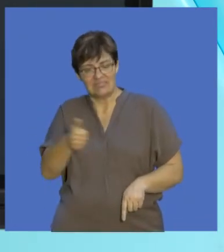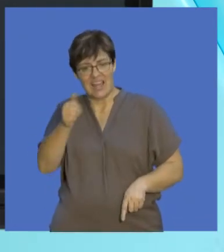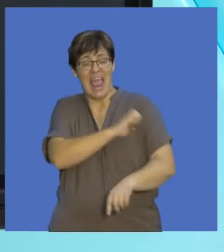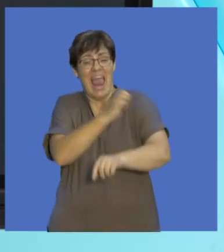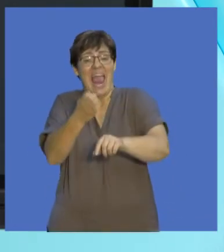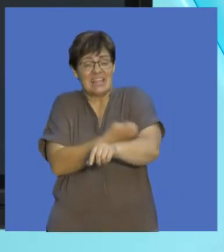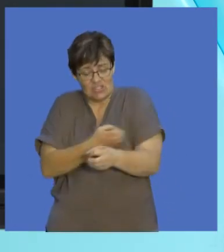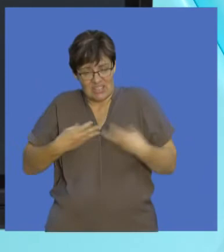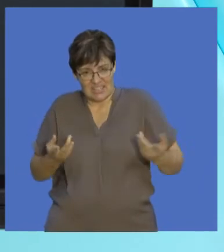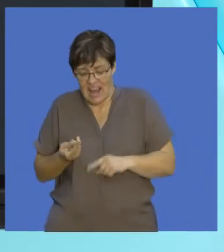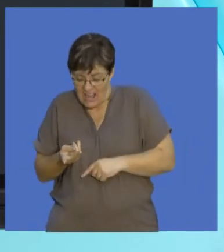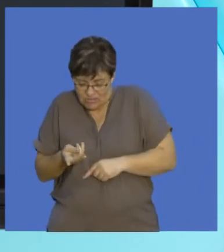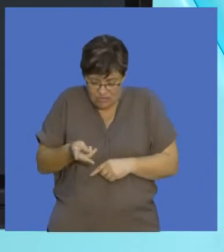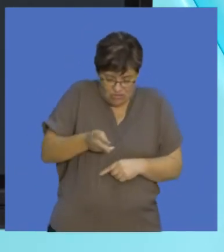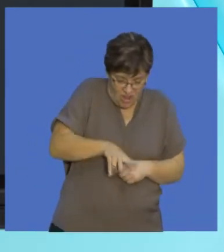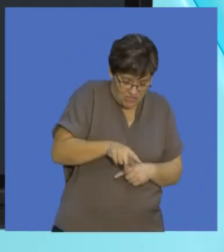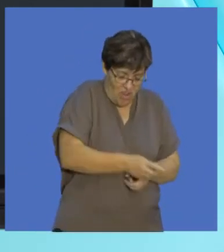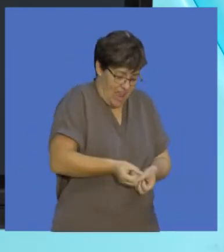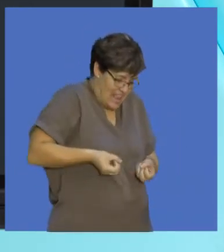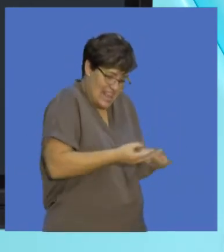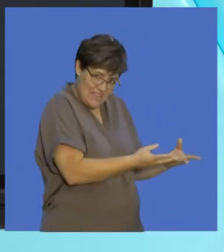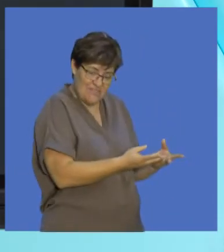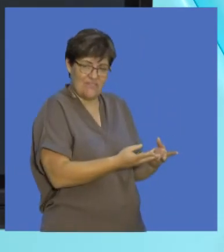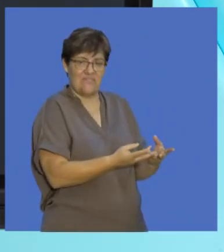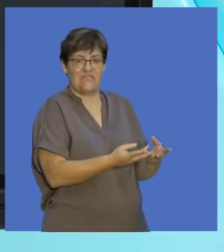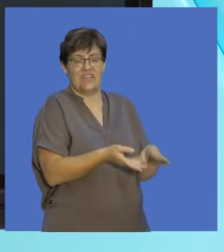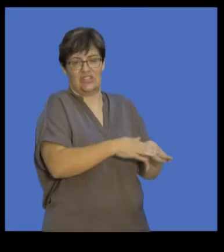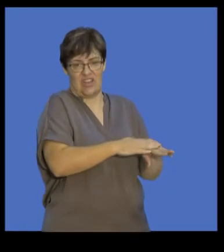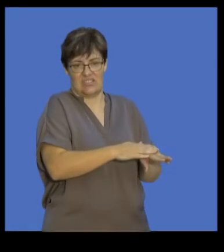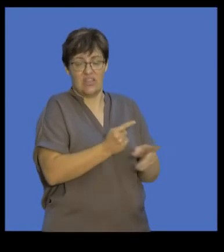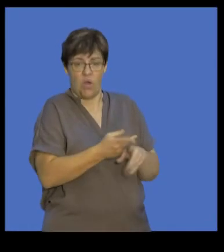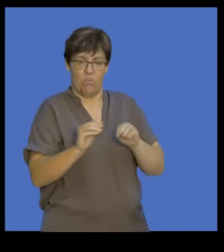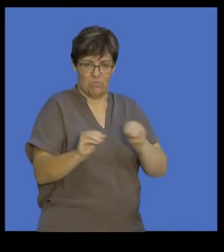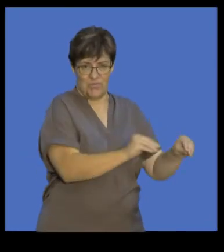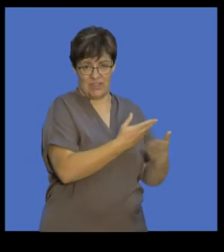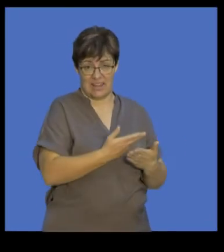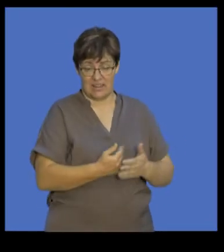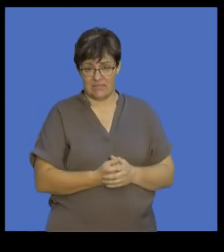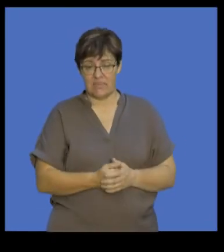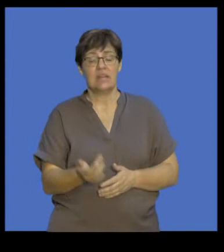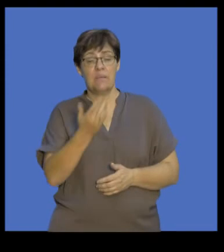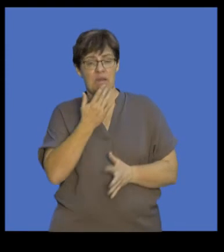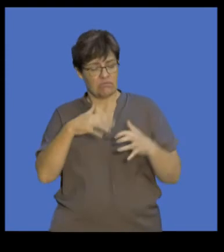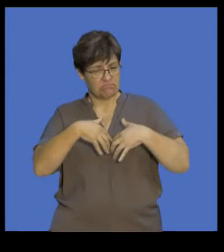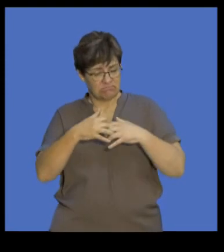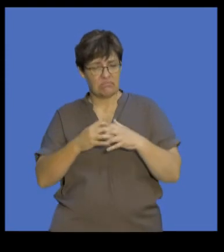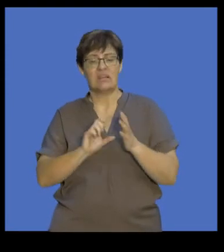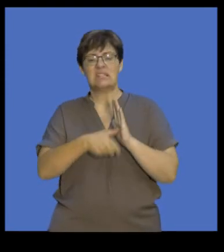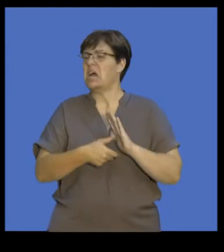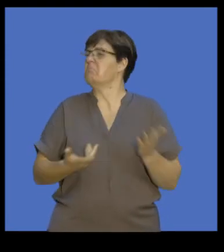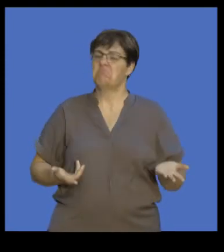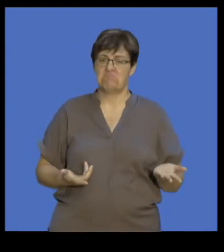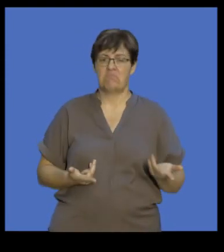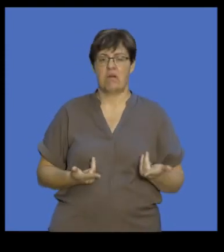primary source of energy, which is transferred to the charges, okay? Very, very important, okay? So a battery may be designed